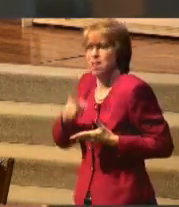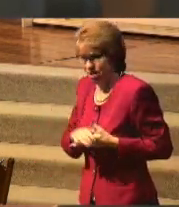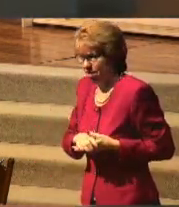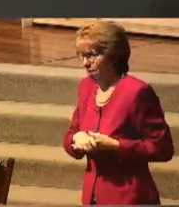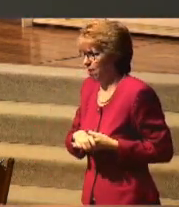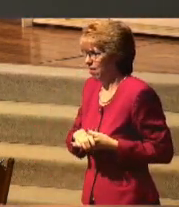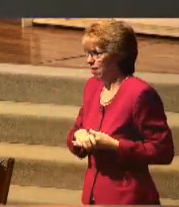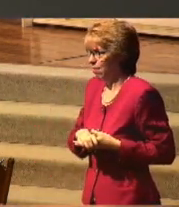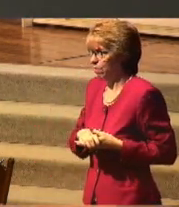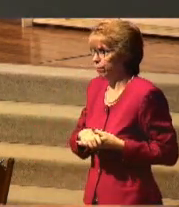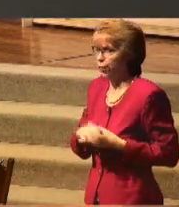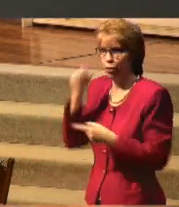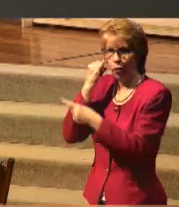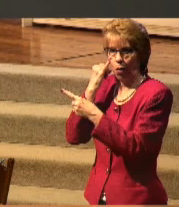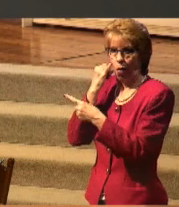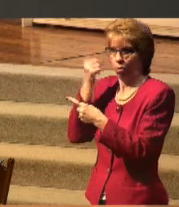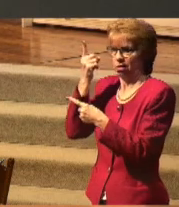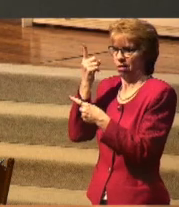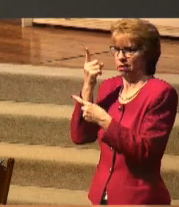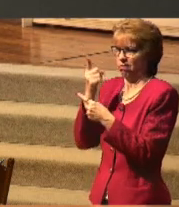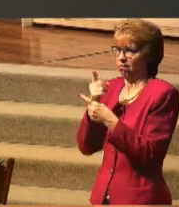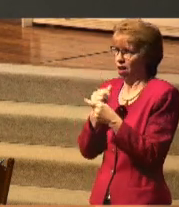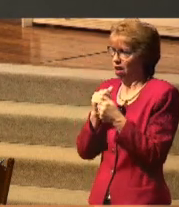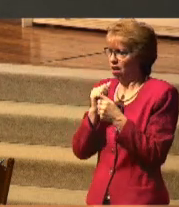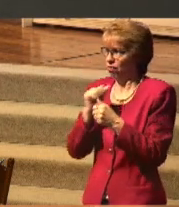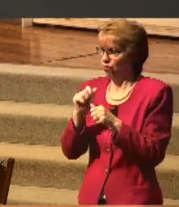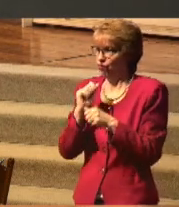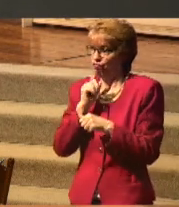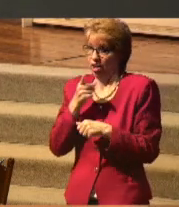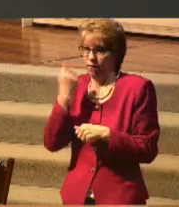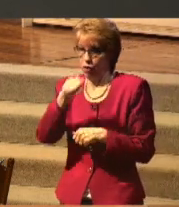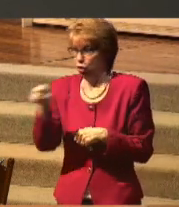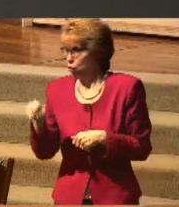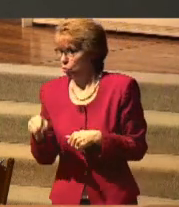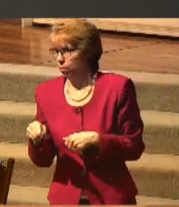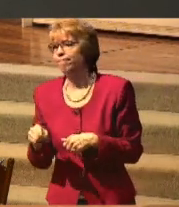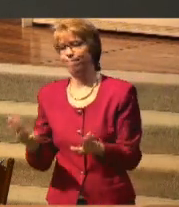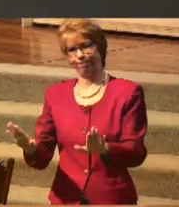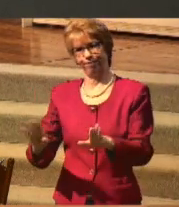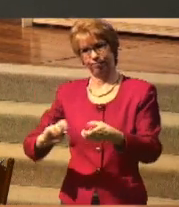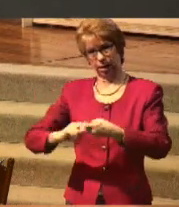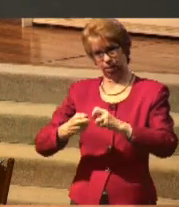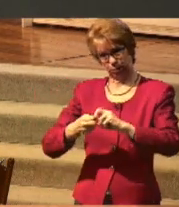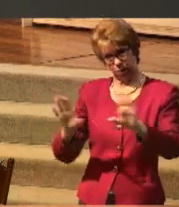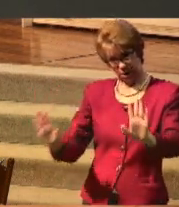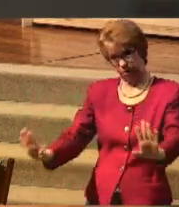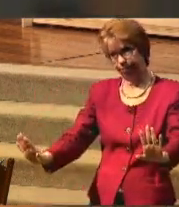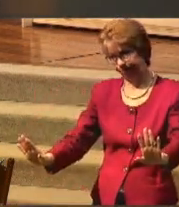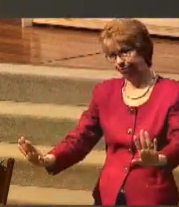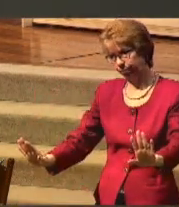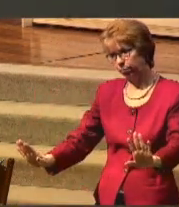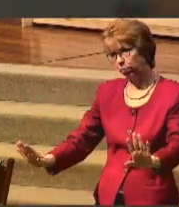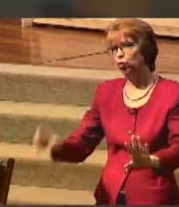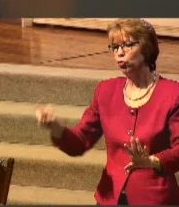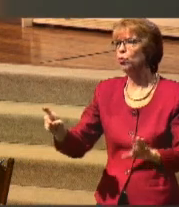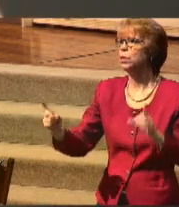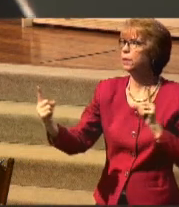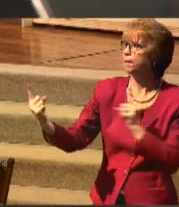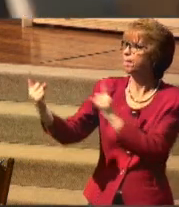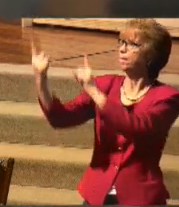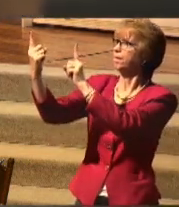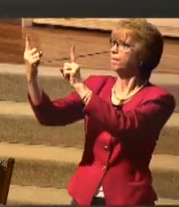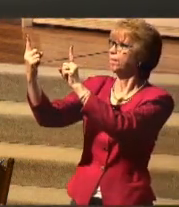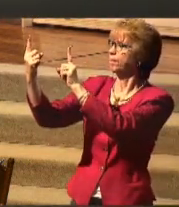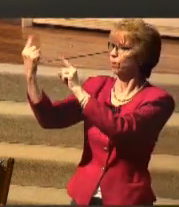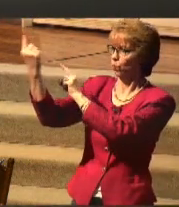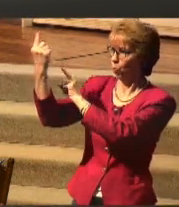not real to you, then there's a problem right there. That problem can be fixed. Get alone with him. Before you